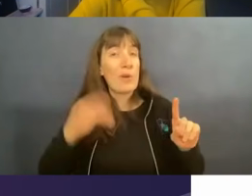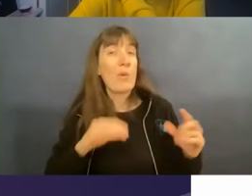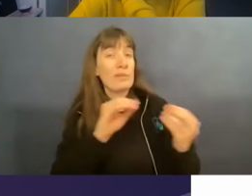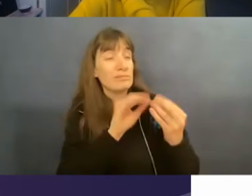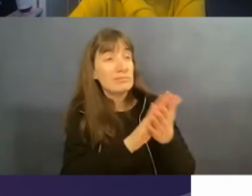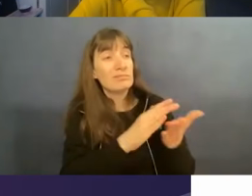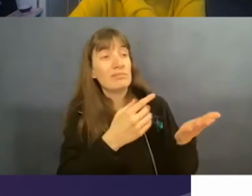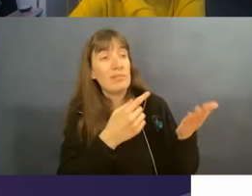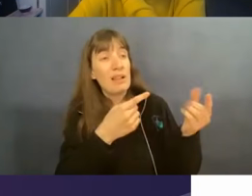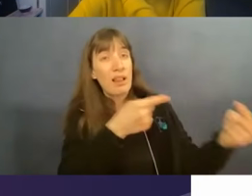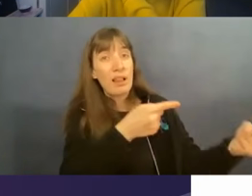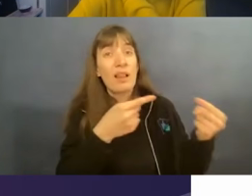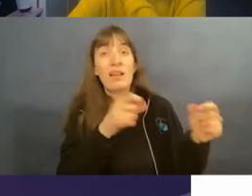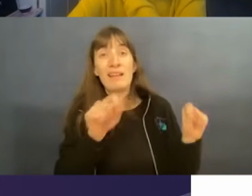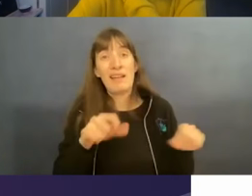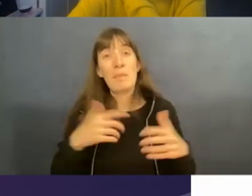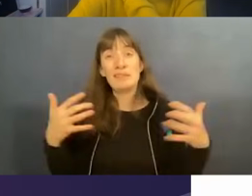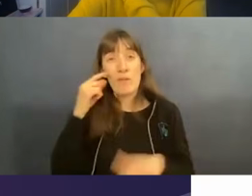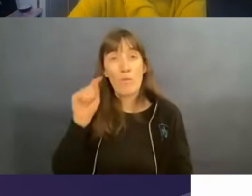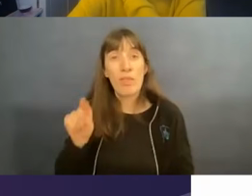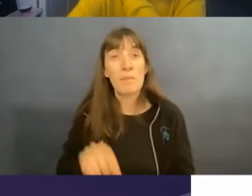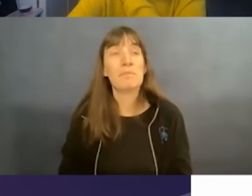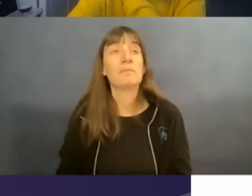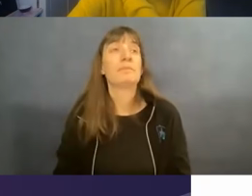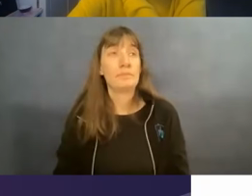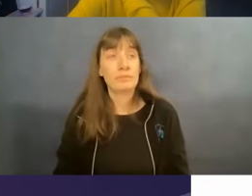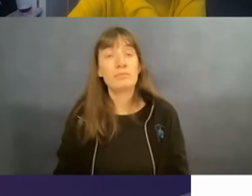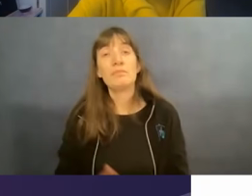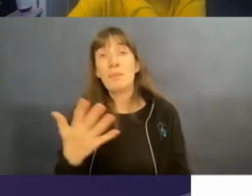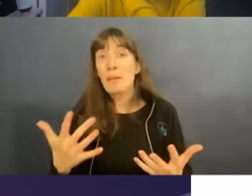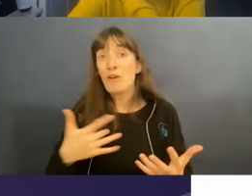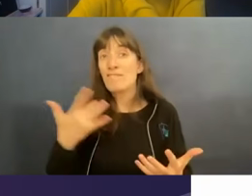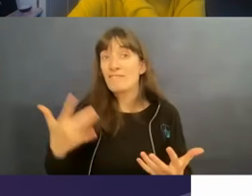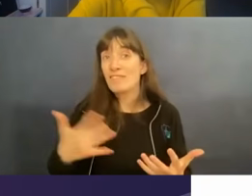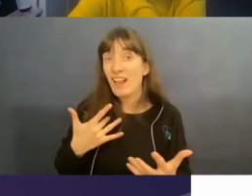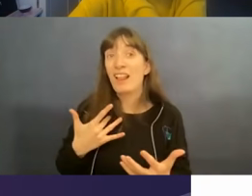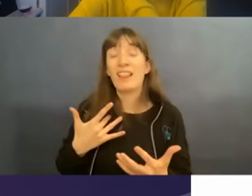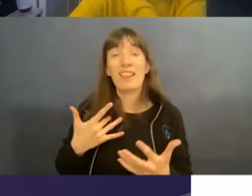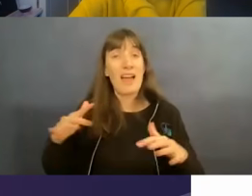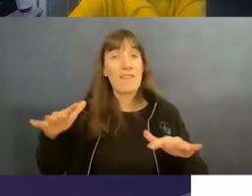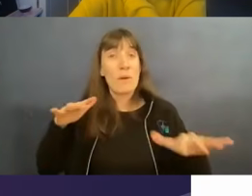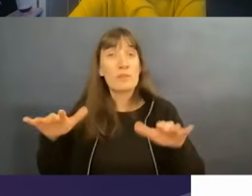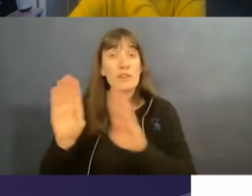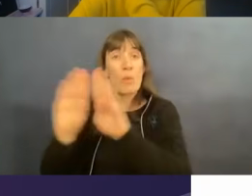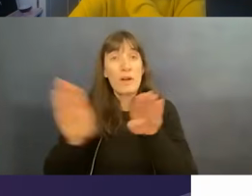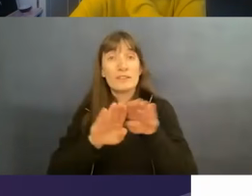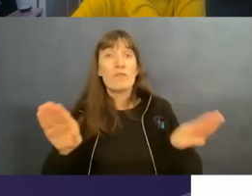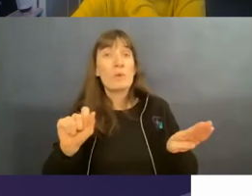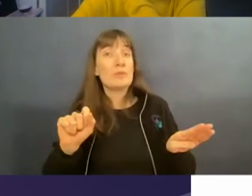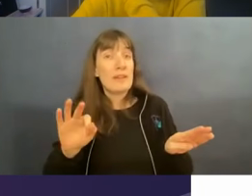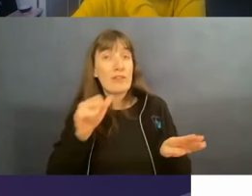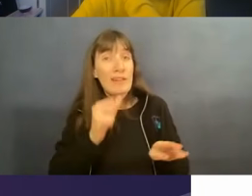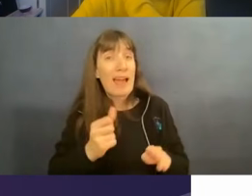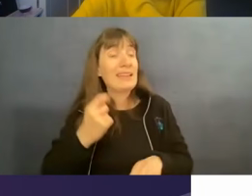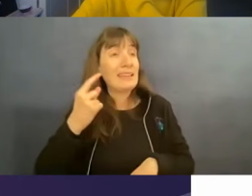taking place that might be scary. They might even be able to feel the violence through vibrations in the walls or floor. So even if you're not hearing the